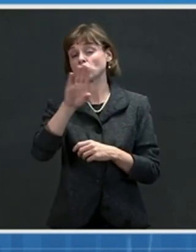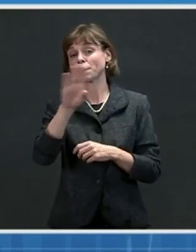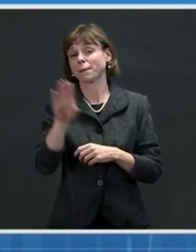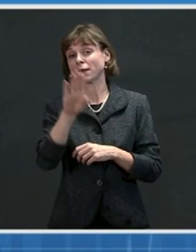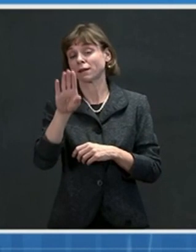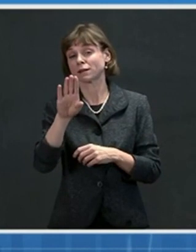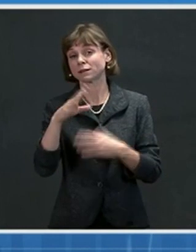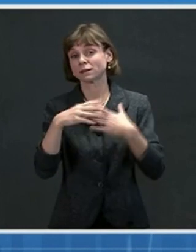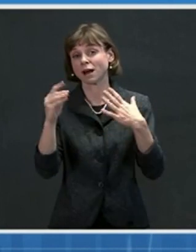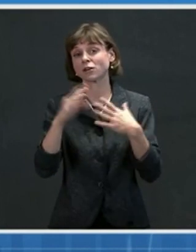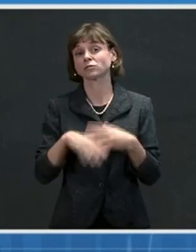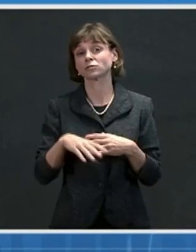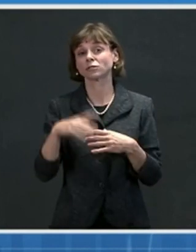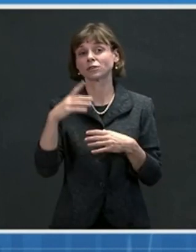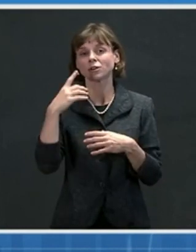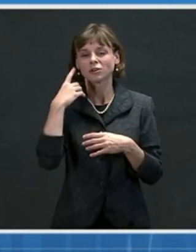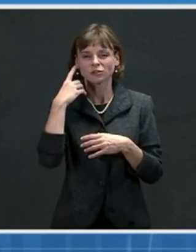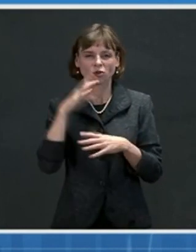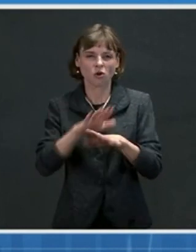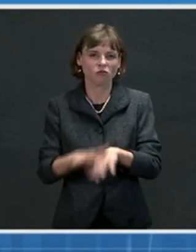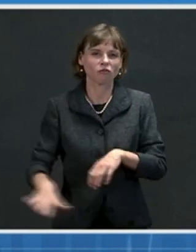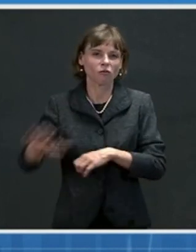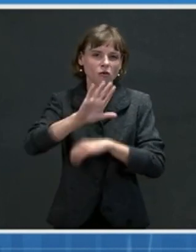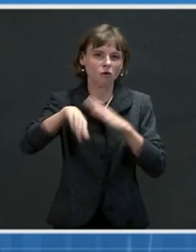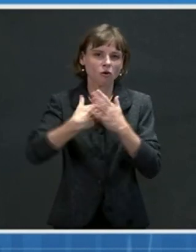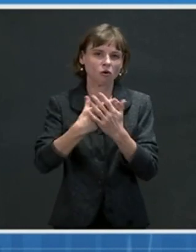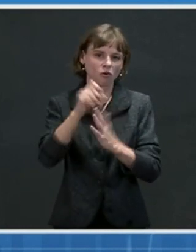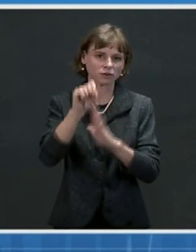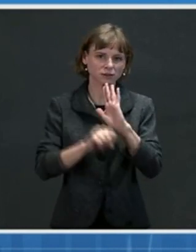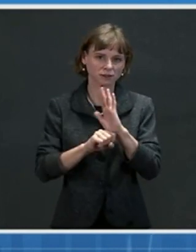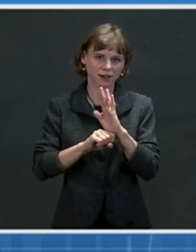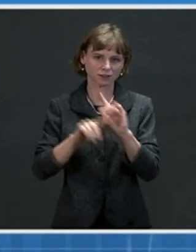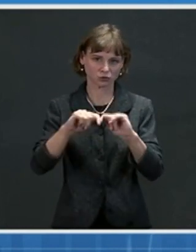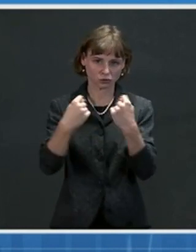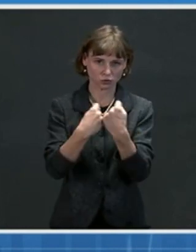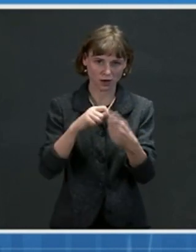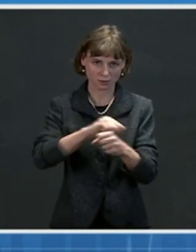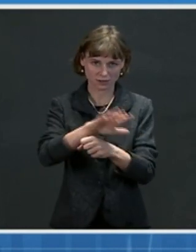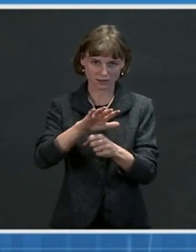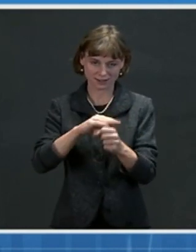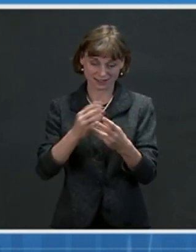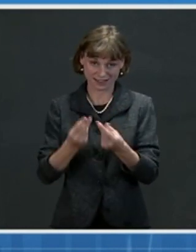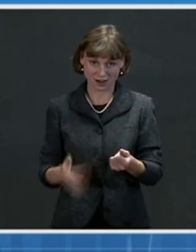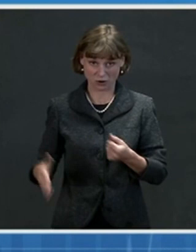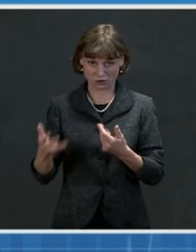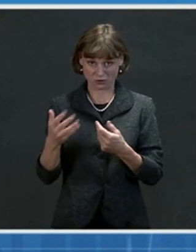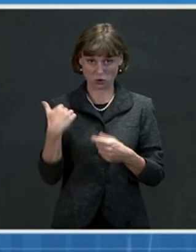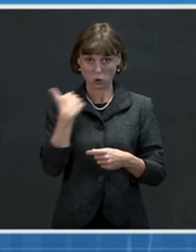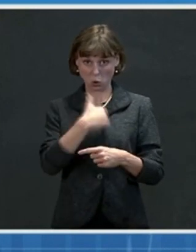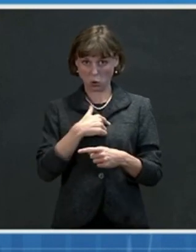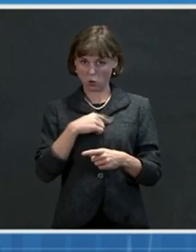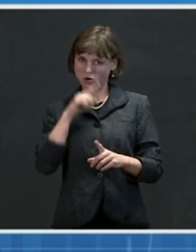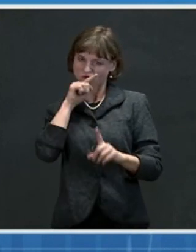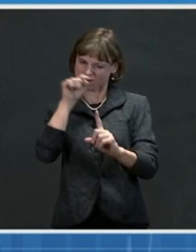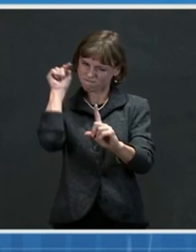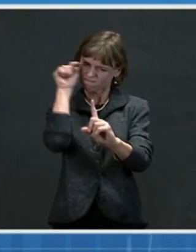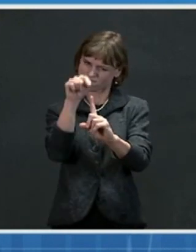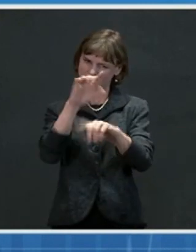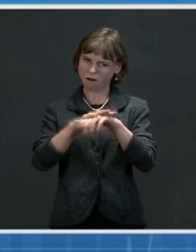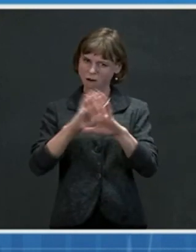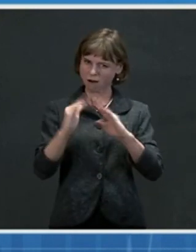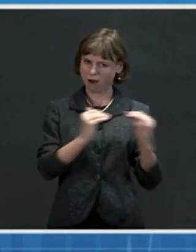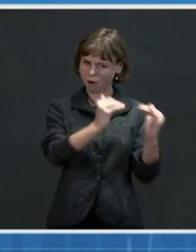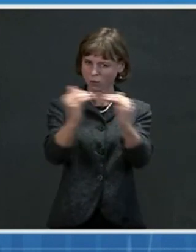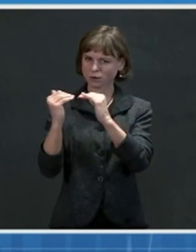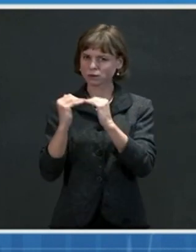states, tribes, and territories. We're putting equity front and center, partnering with states to